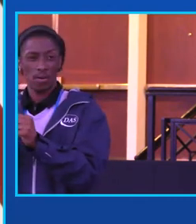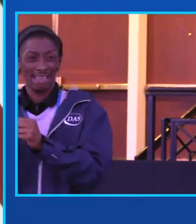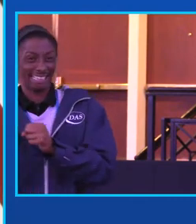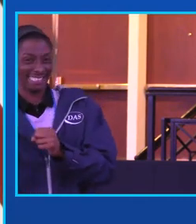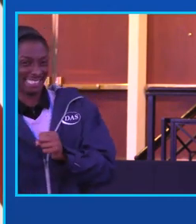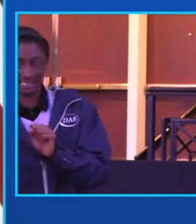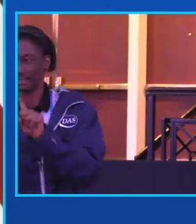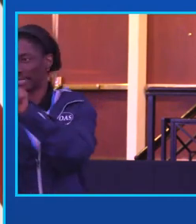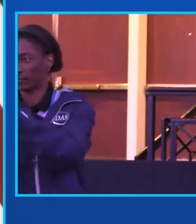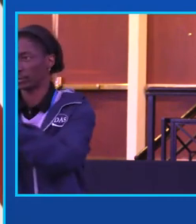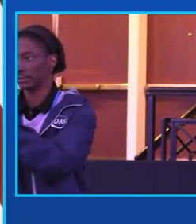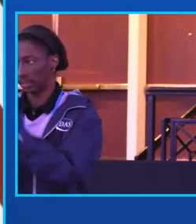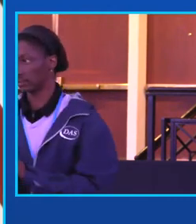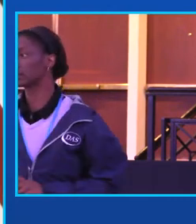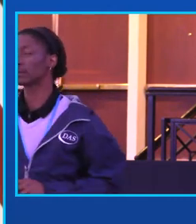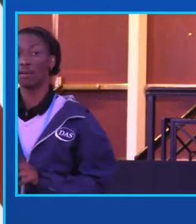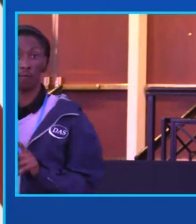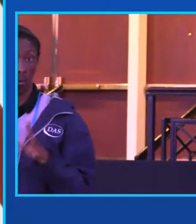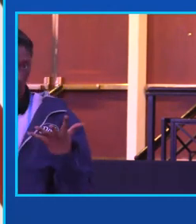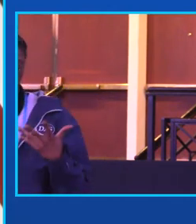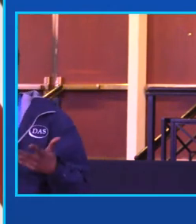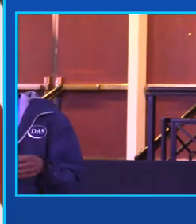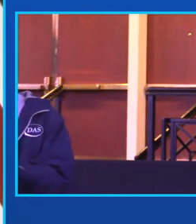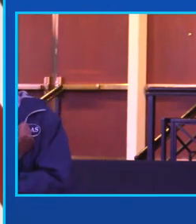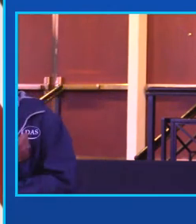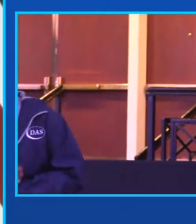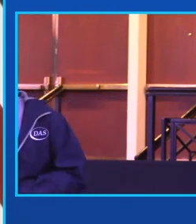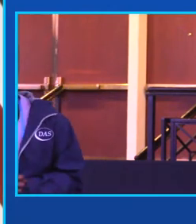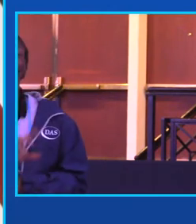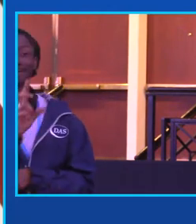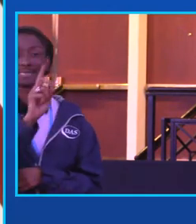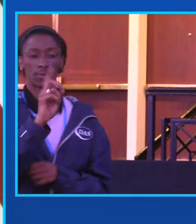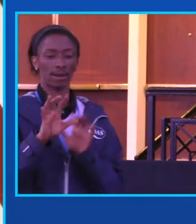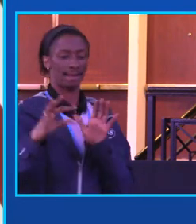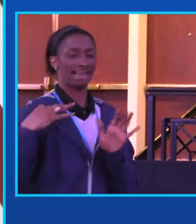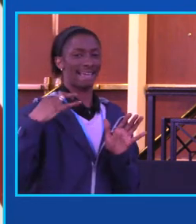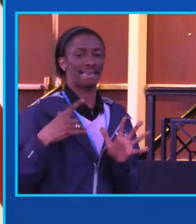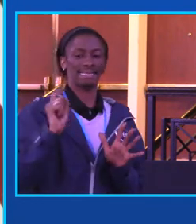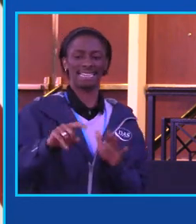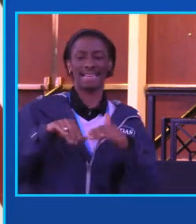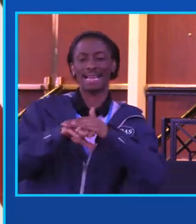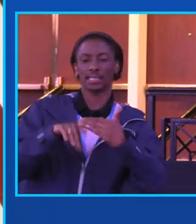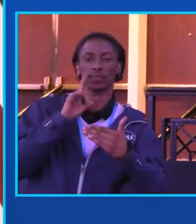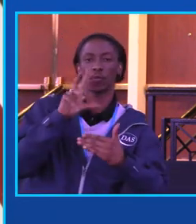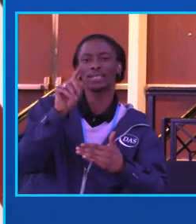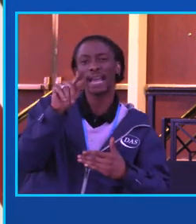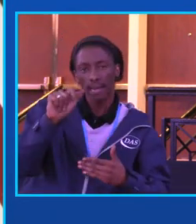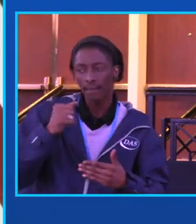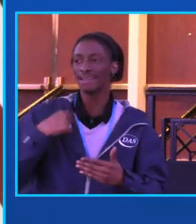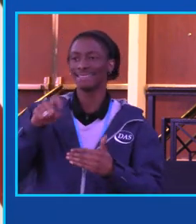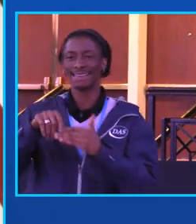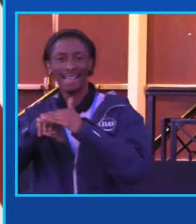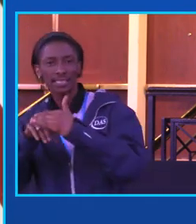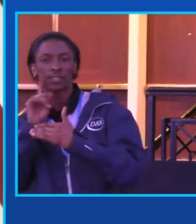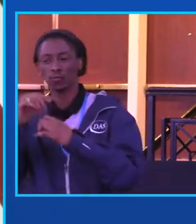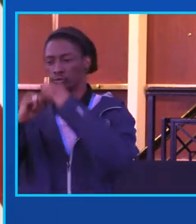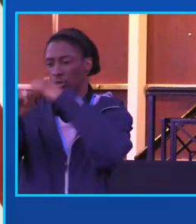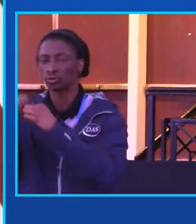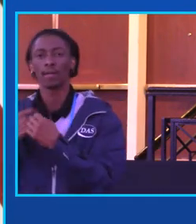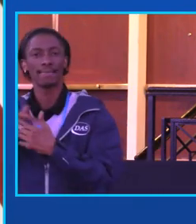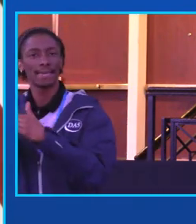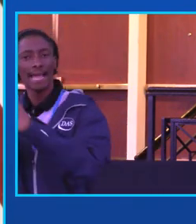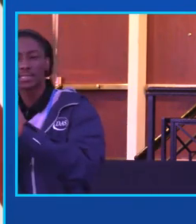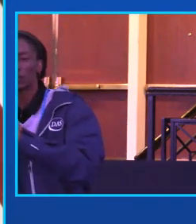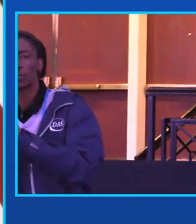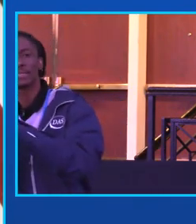8 key states. In order to win, Democratic candidates need access to data. They need access to infrastructure. They need access